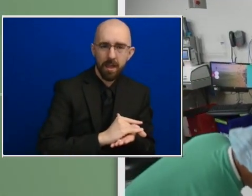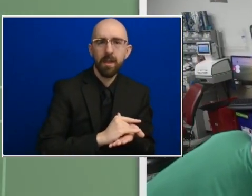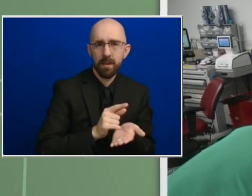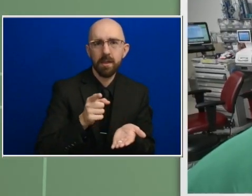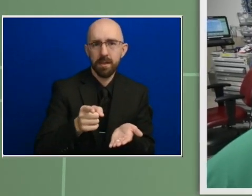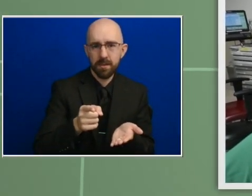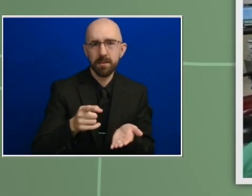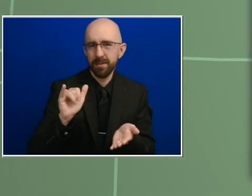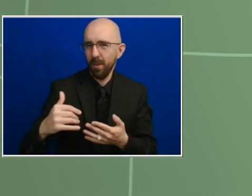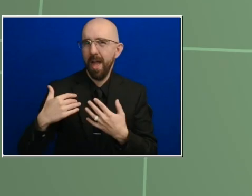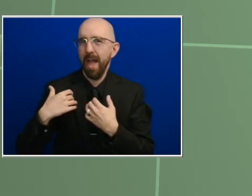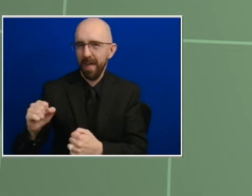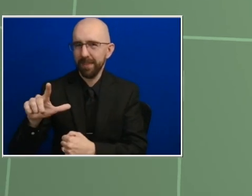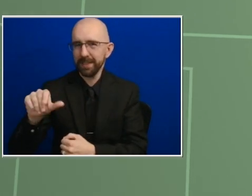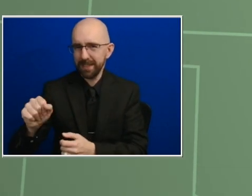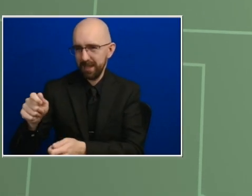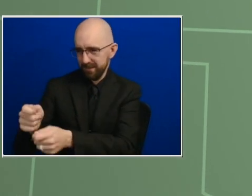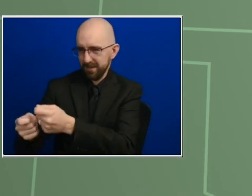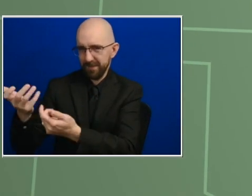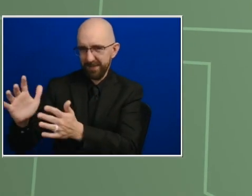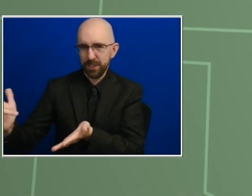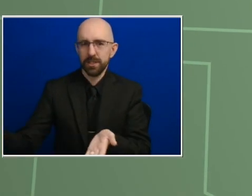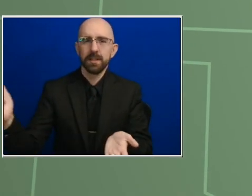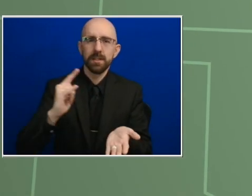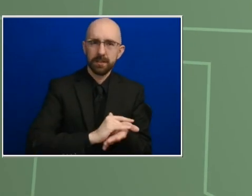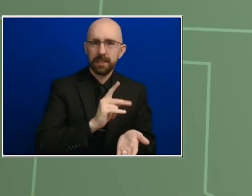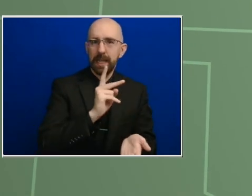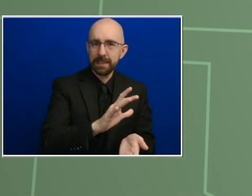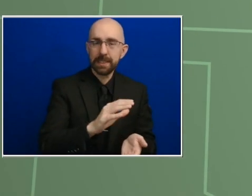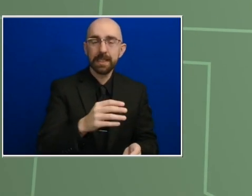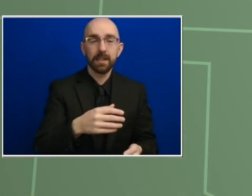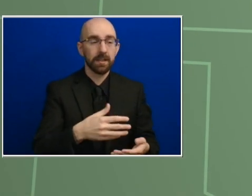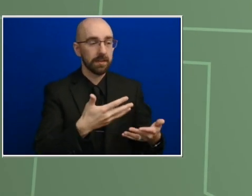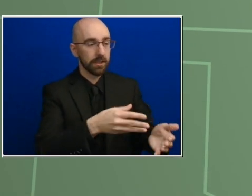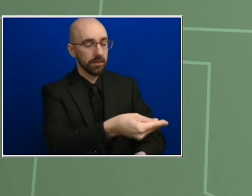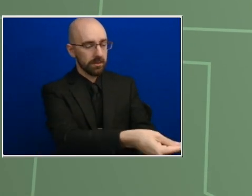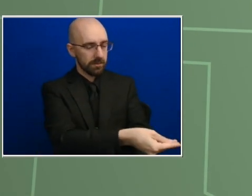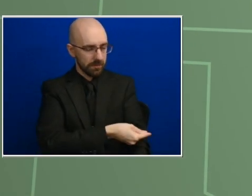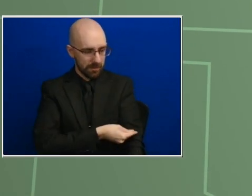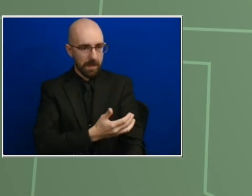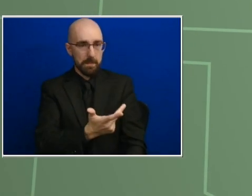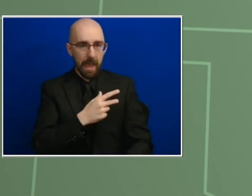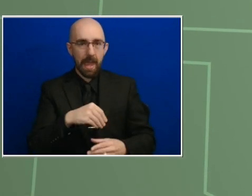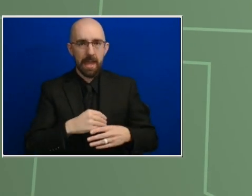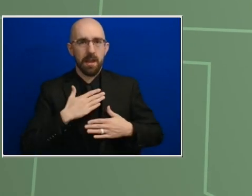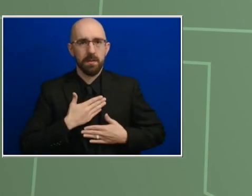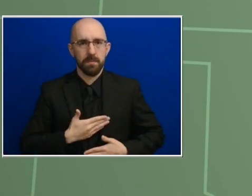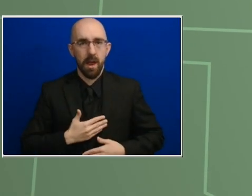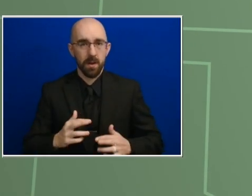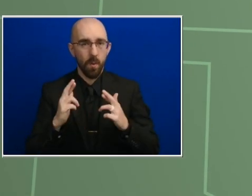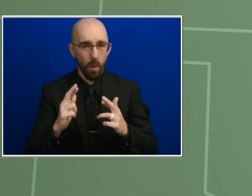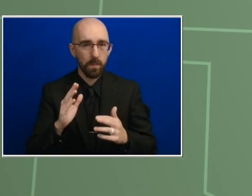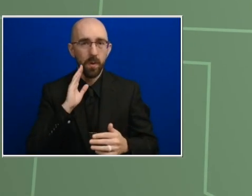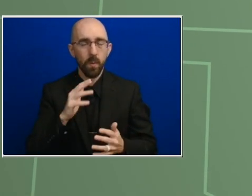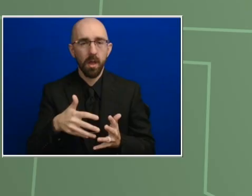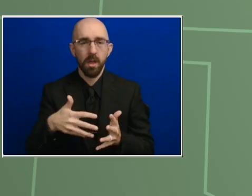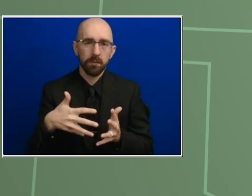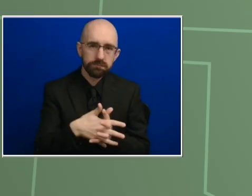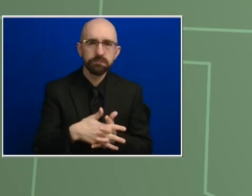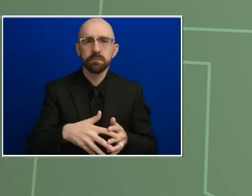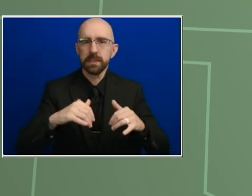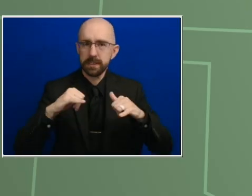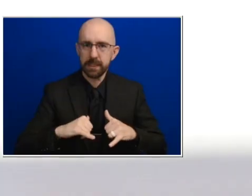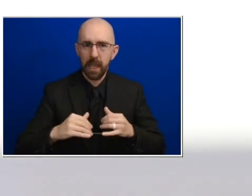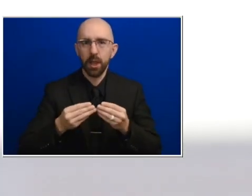be sent back to Kansas City to be infused back into Linda, with the hope that they take root and cure her sickle